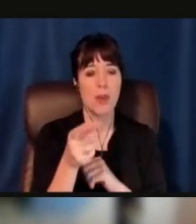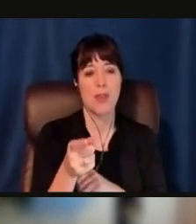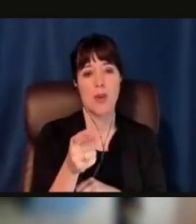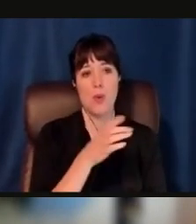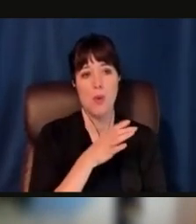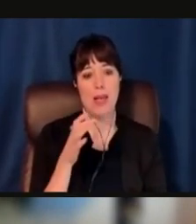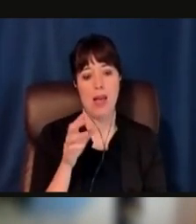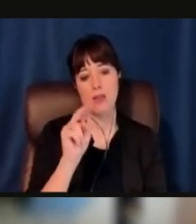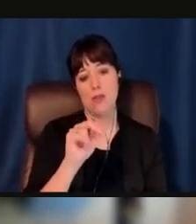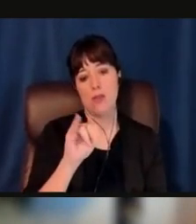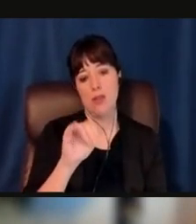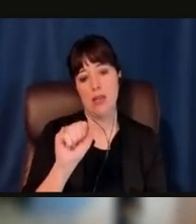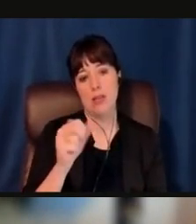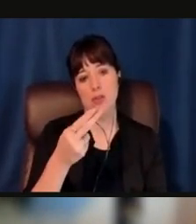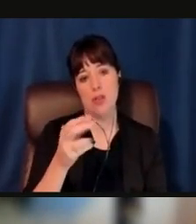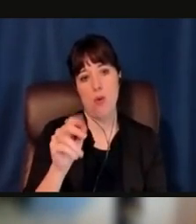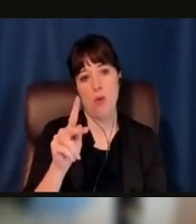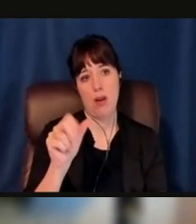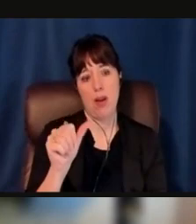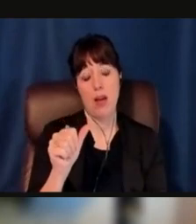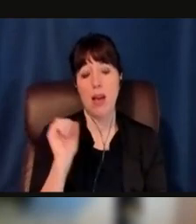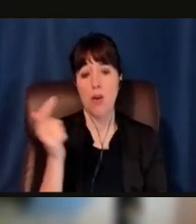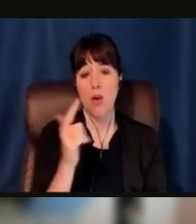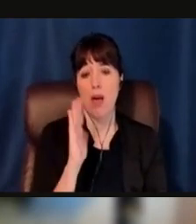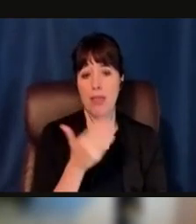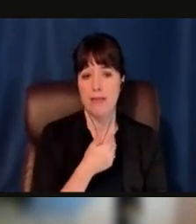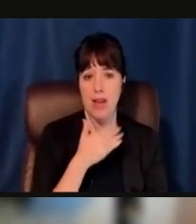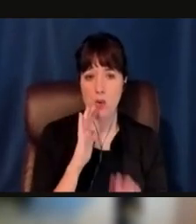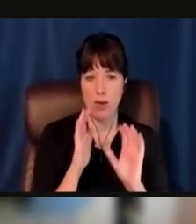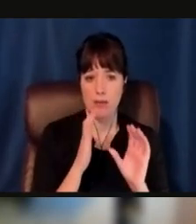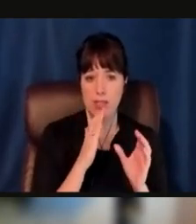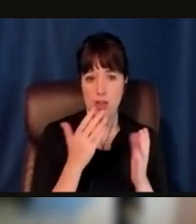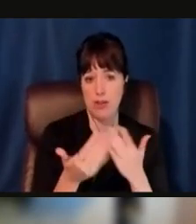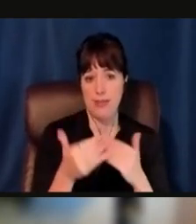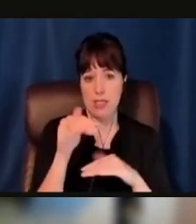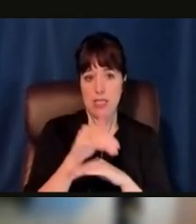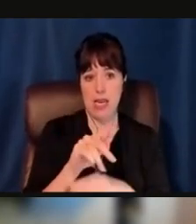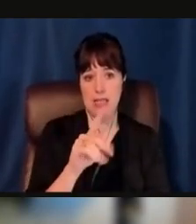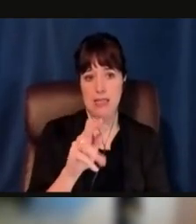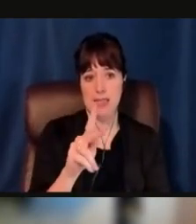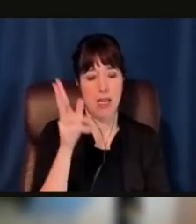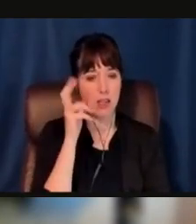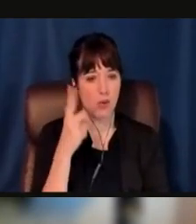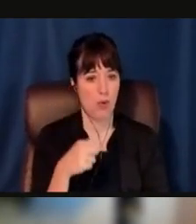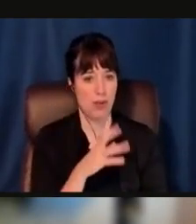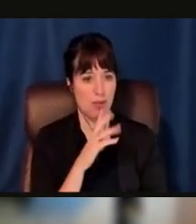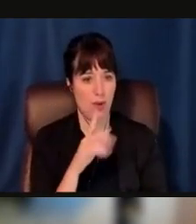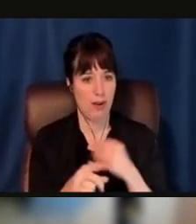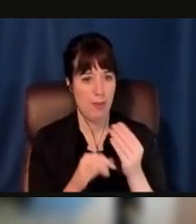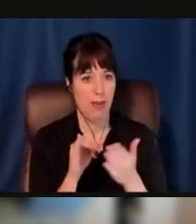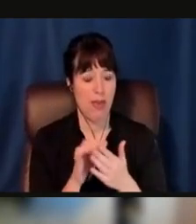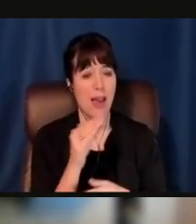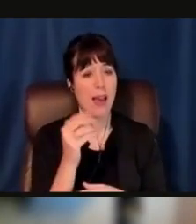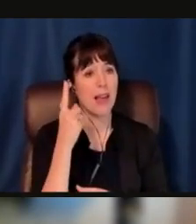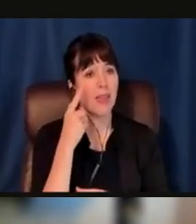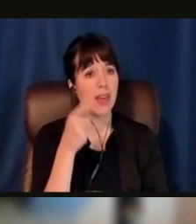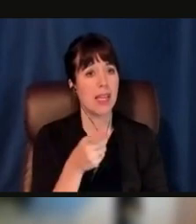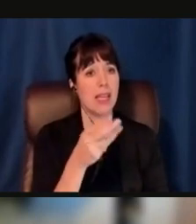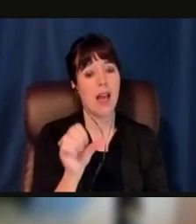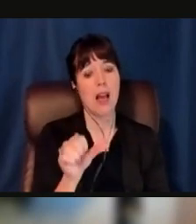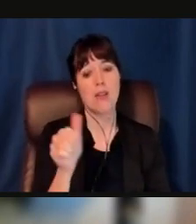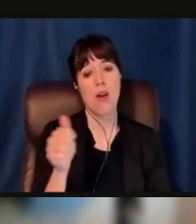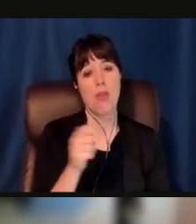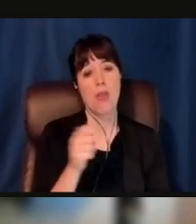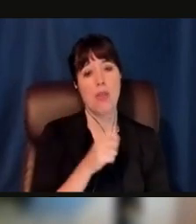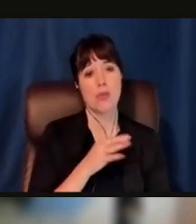Nishioka. I think, in all of our conversations, even tonight, Mr. Zink has heard us talking about that. And I think he and other staff members